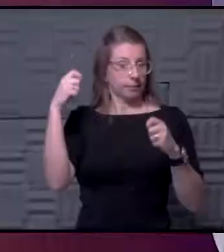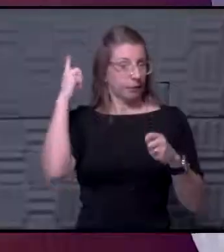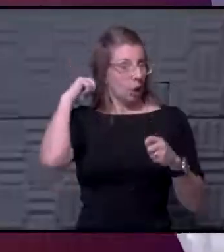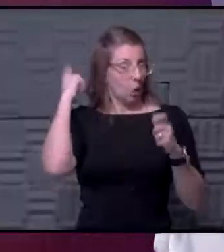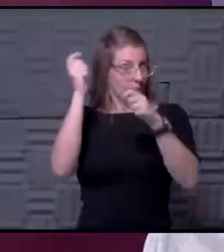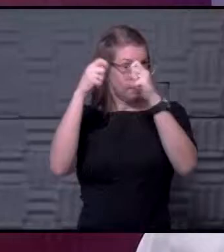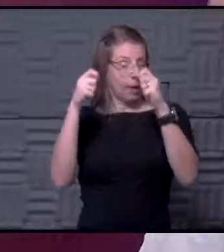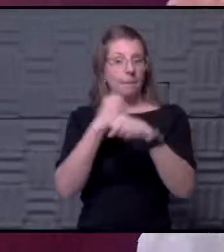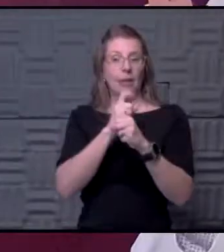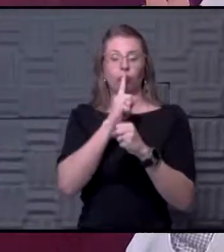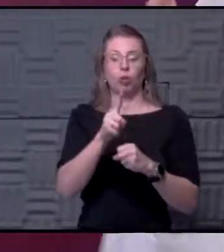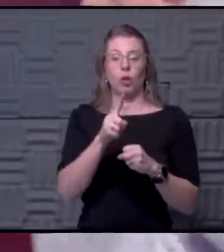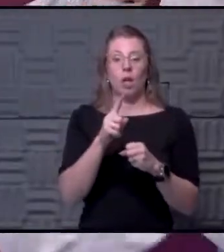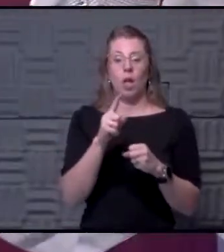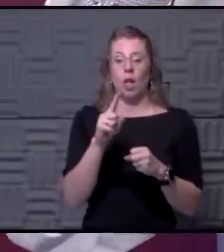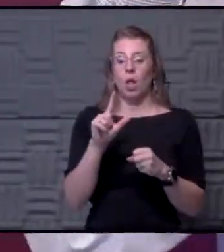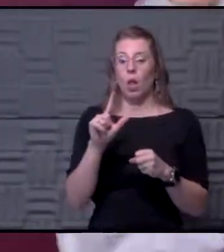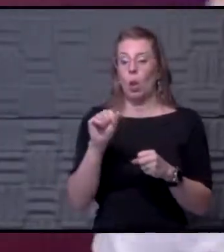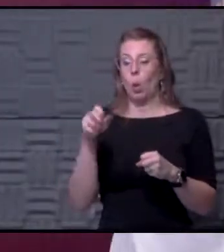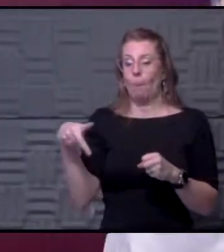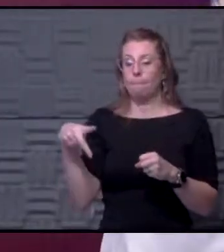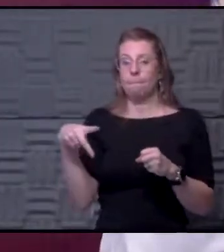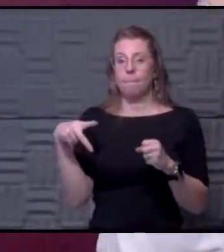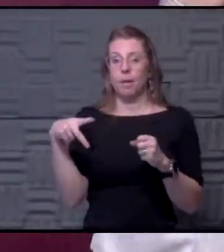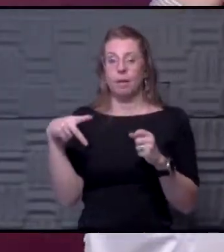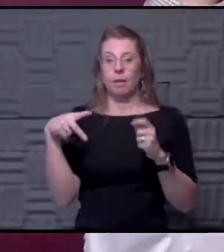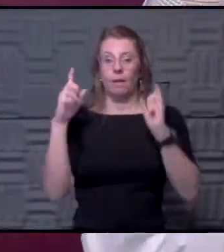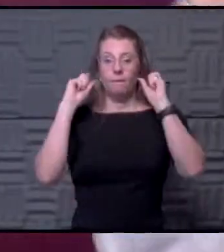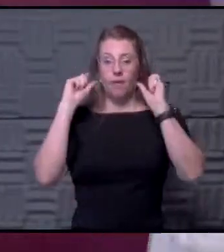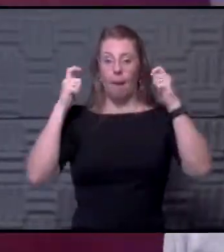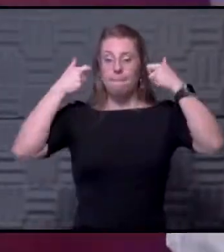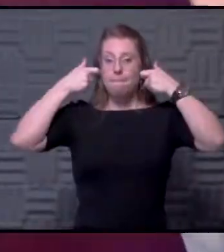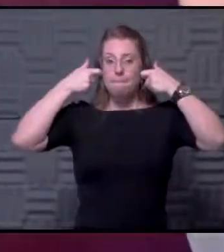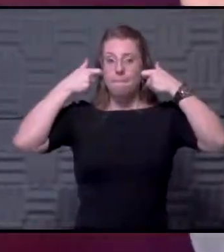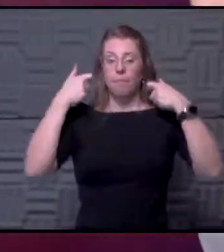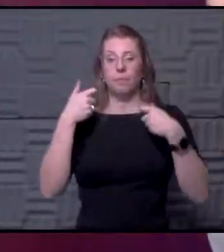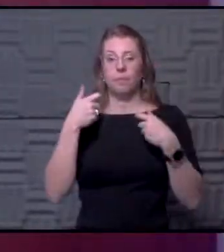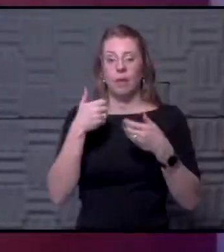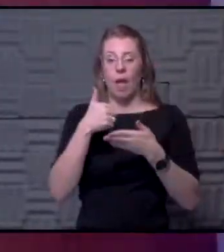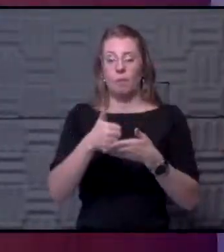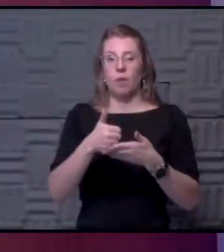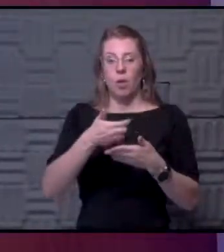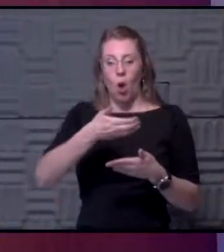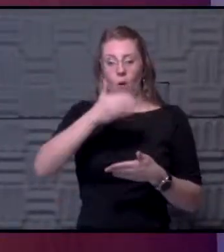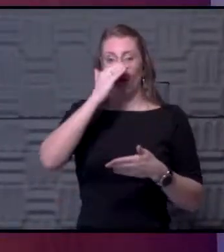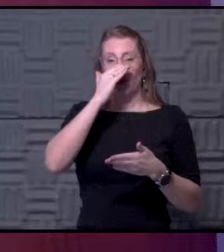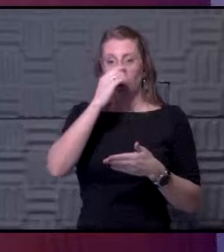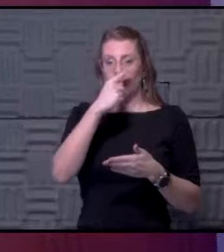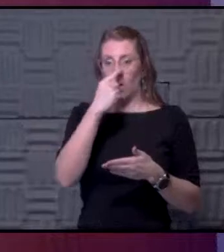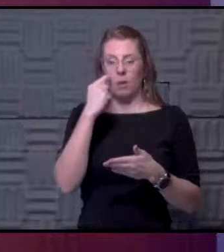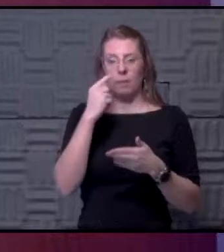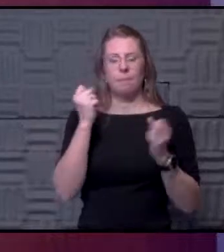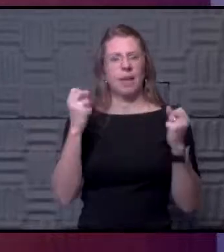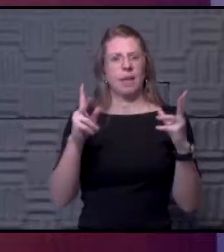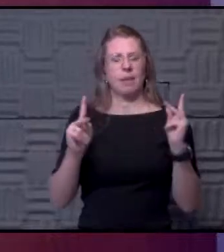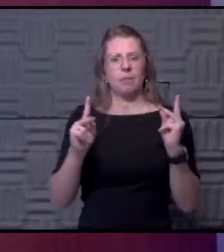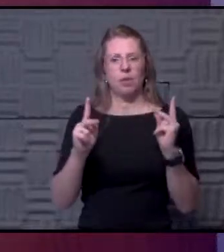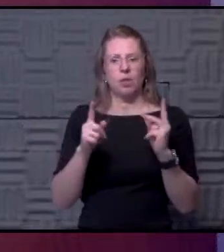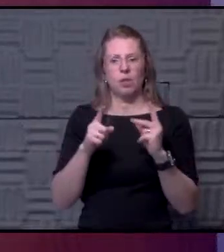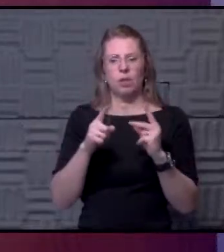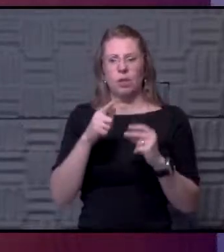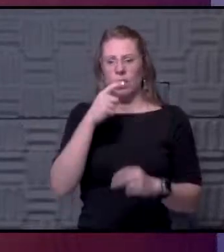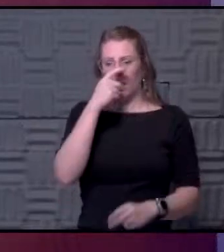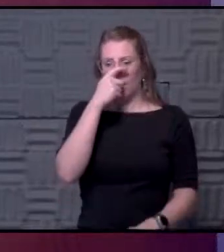make sure it stays. What the loops can really do, you can also just flip the loop. They help keep it over your nose. I'm impressed by how many people start talking, that mask just